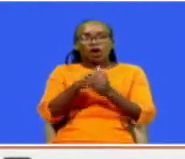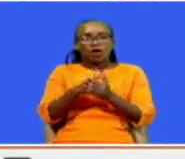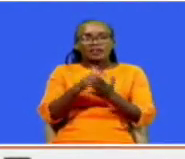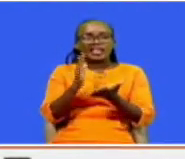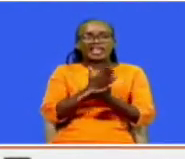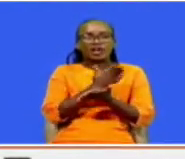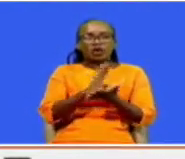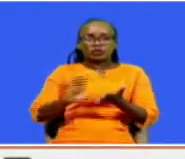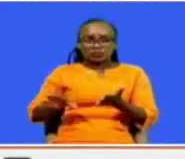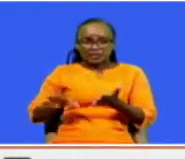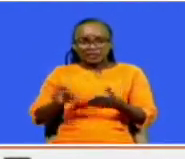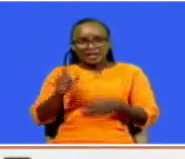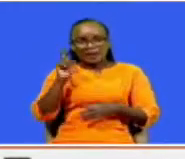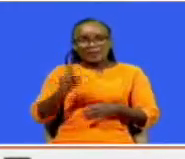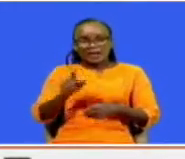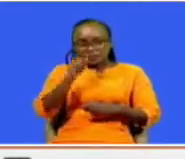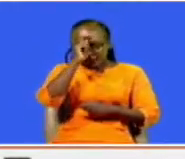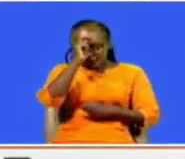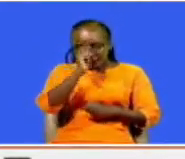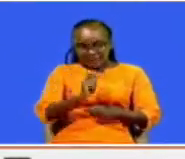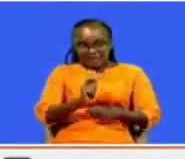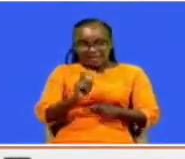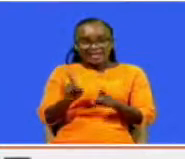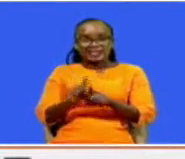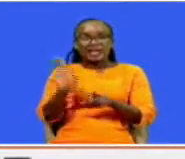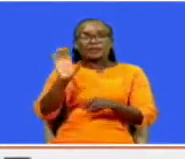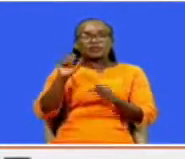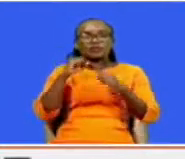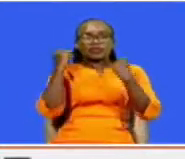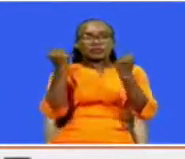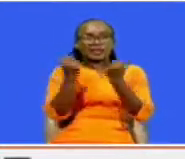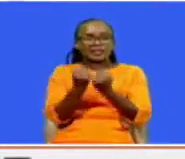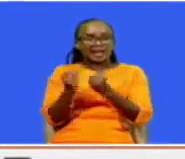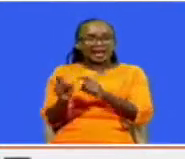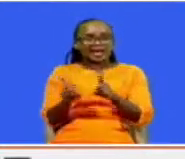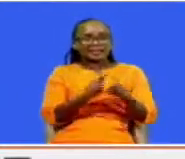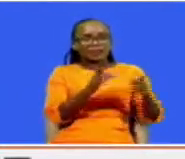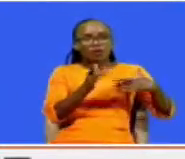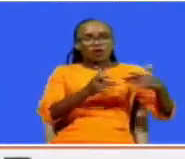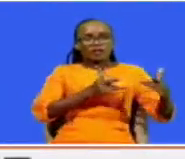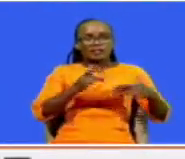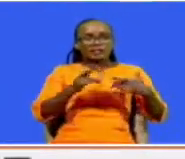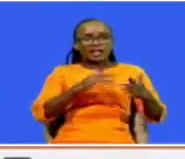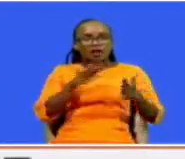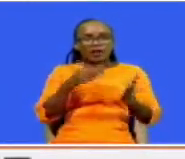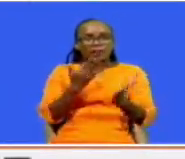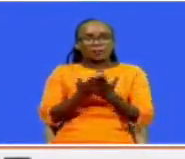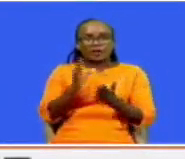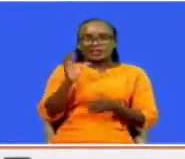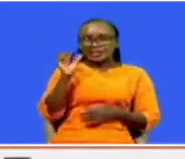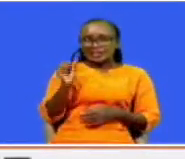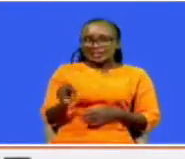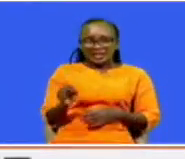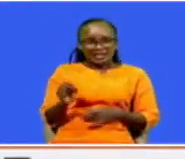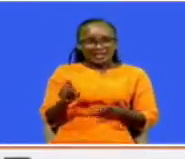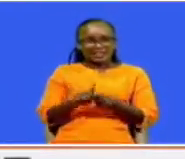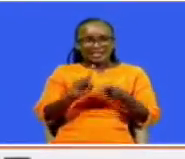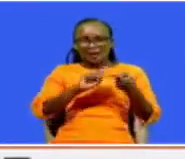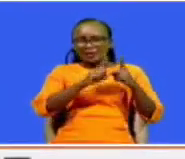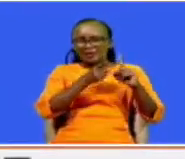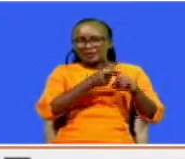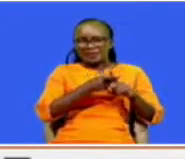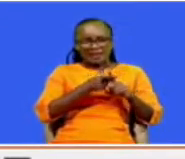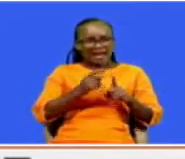constituencies that must be respected. The civil society group is also concerned that the proposed cabinet does not reflect the